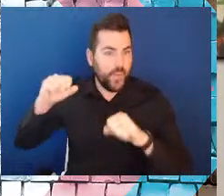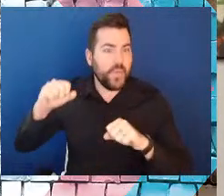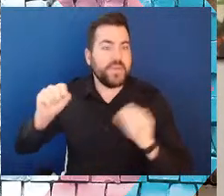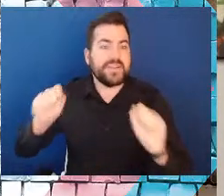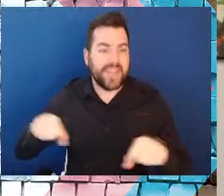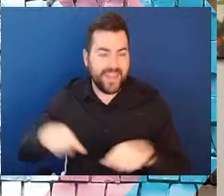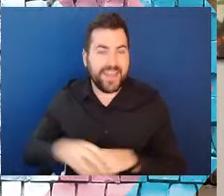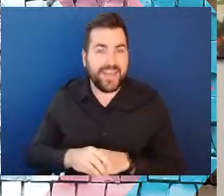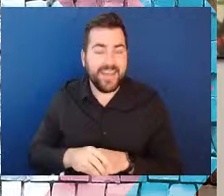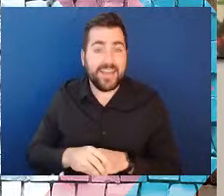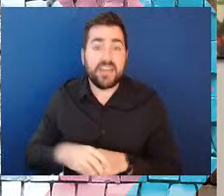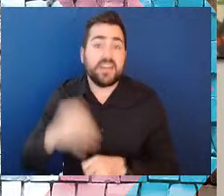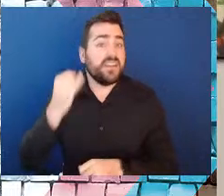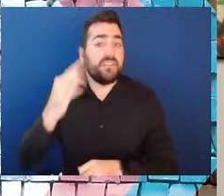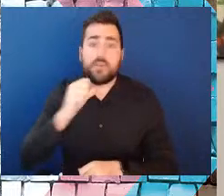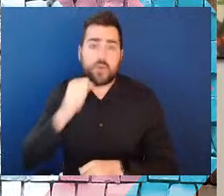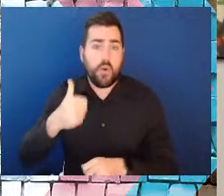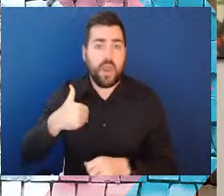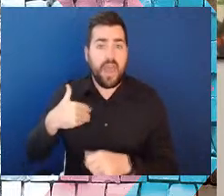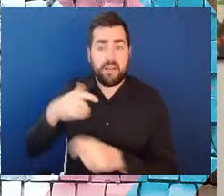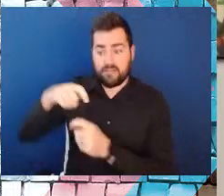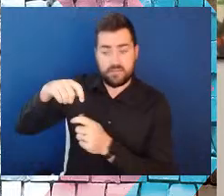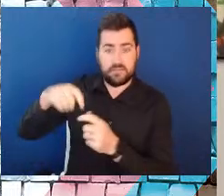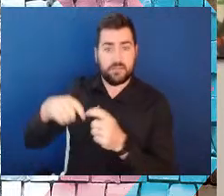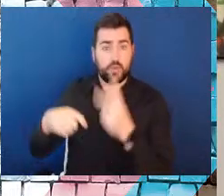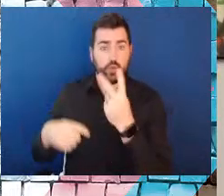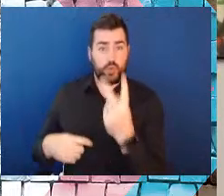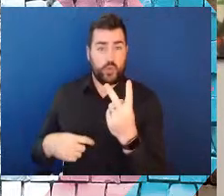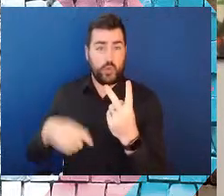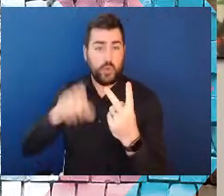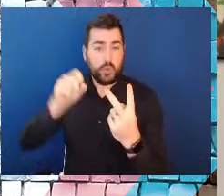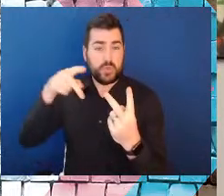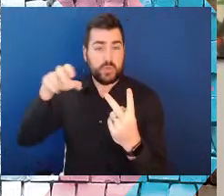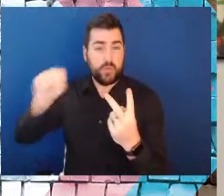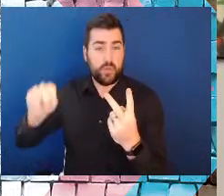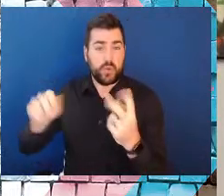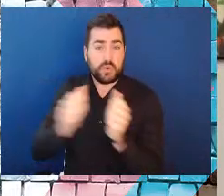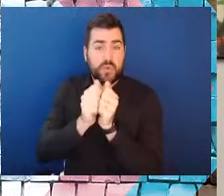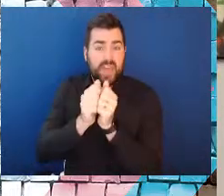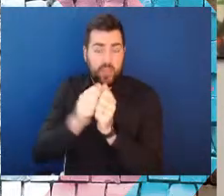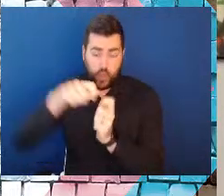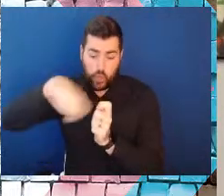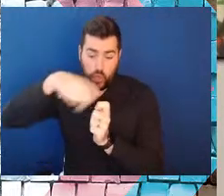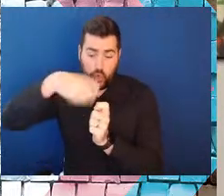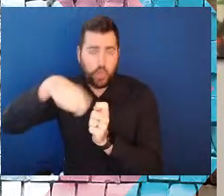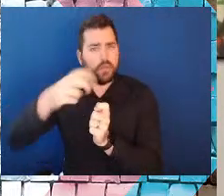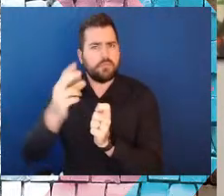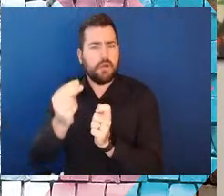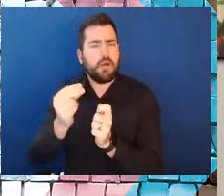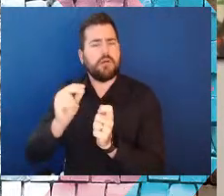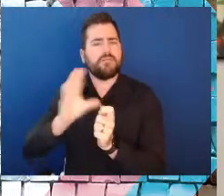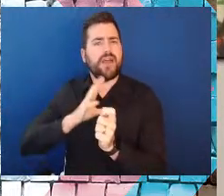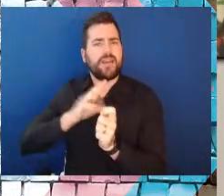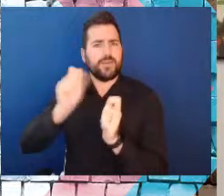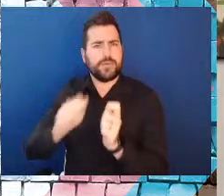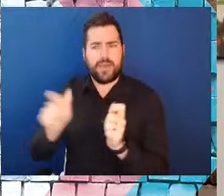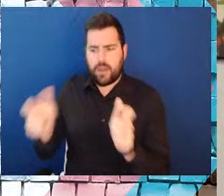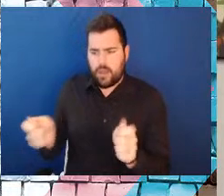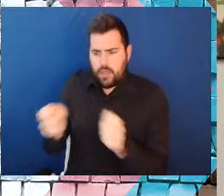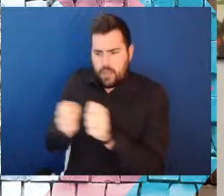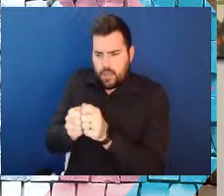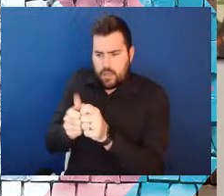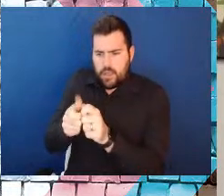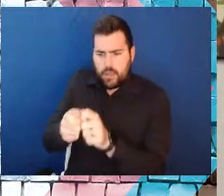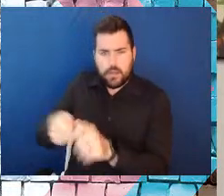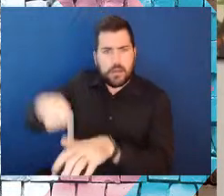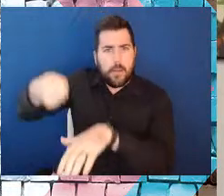And even if you don't have them stuck together, you can just get two spoons and you hold them together in your hand and you can make that noise.